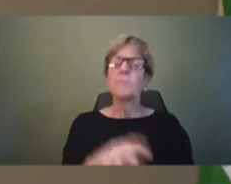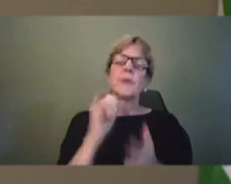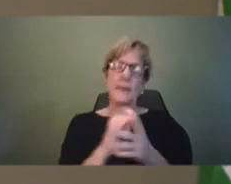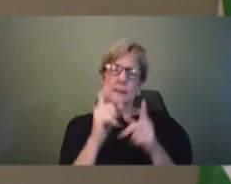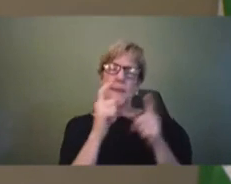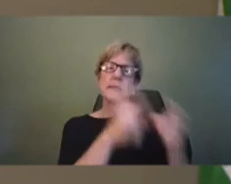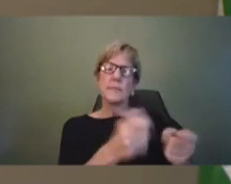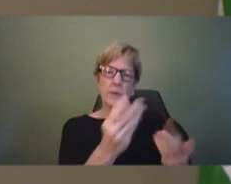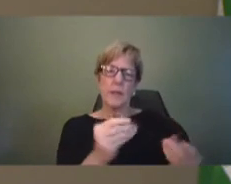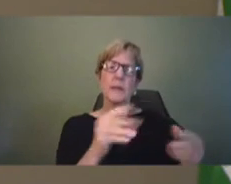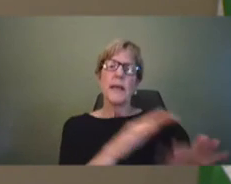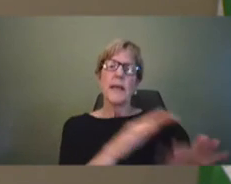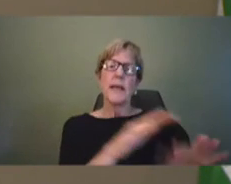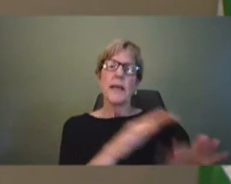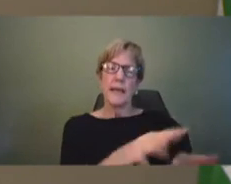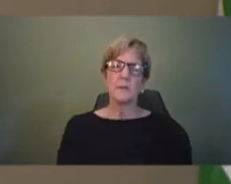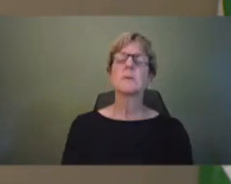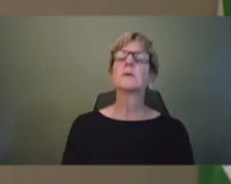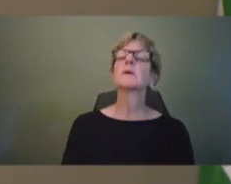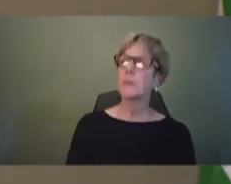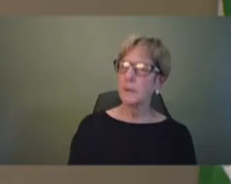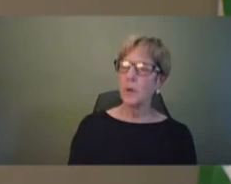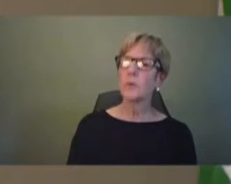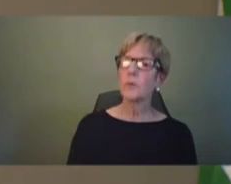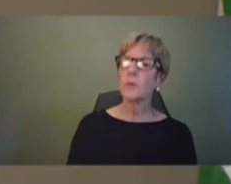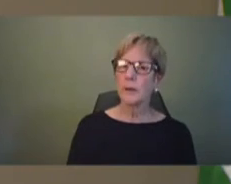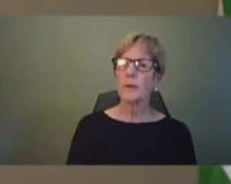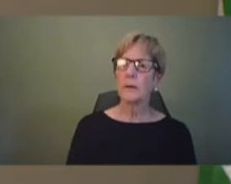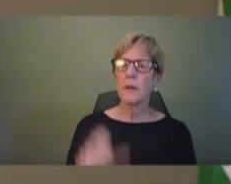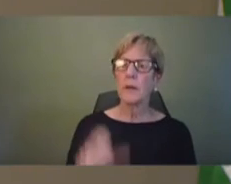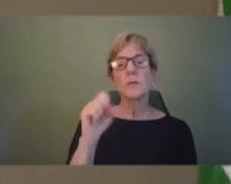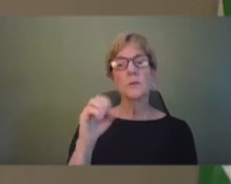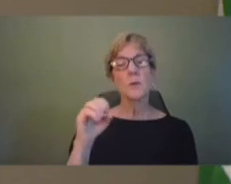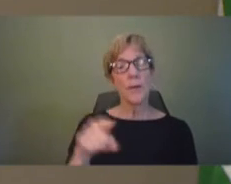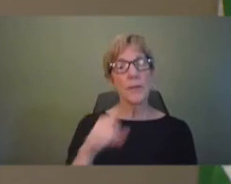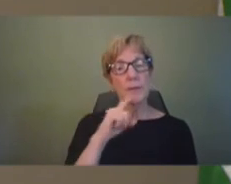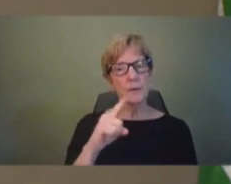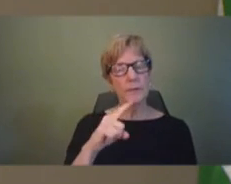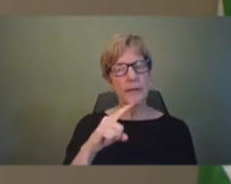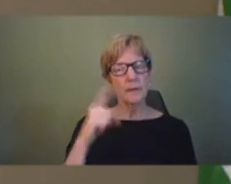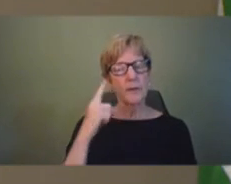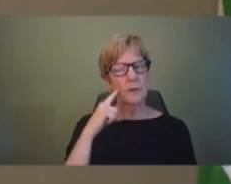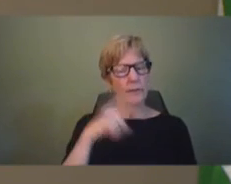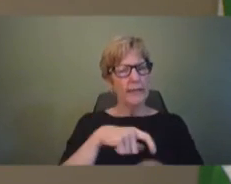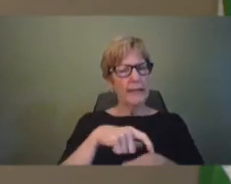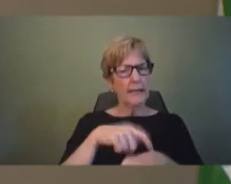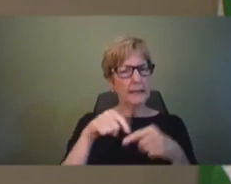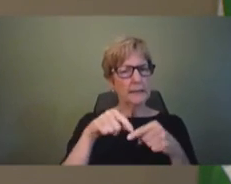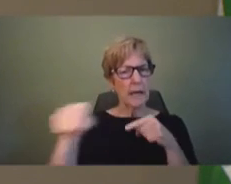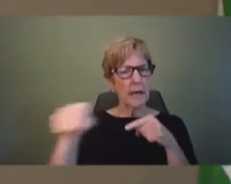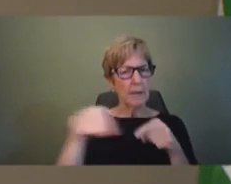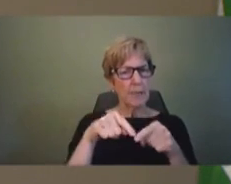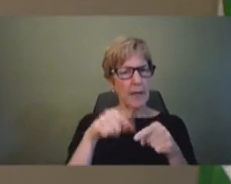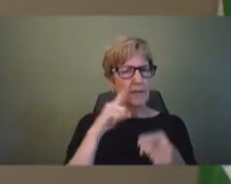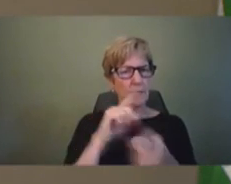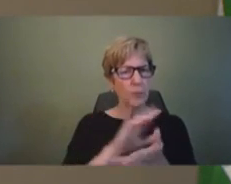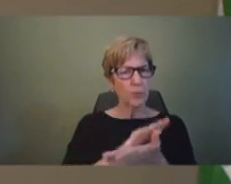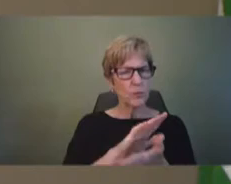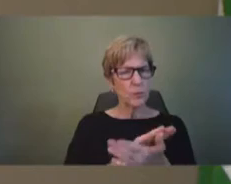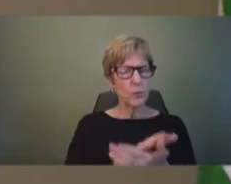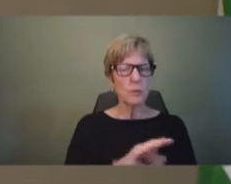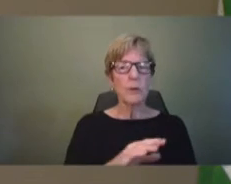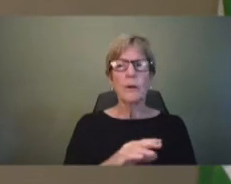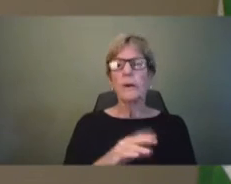contribution okay and uh is there a timeline for the school like a situation that we once experienced